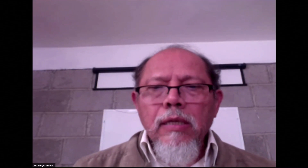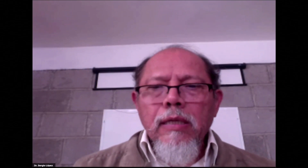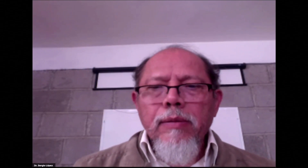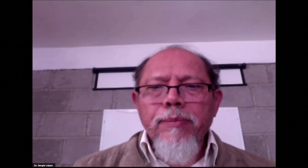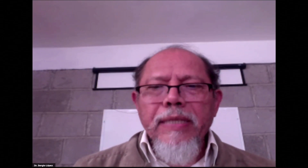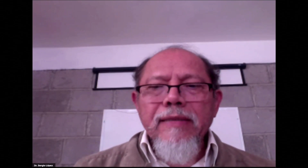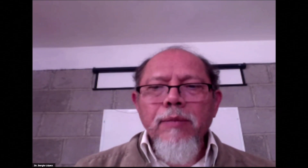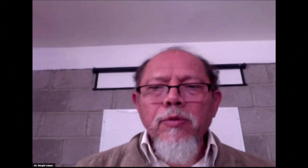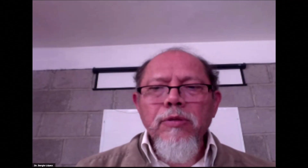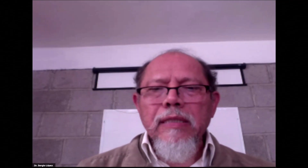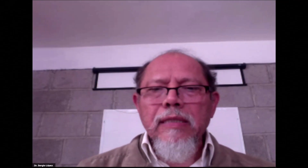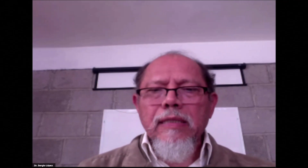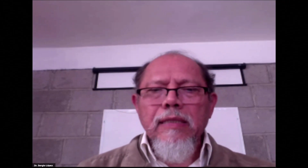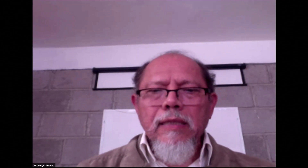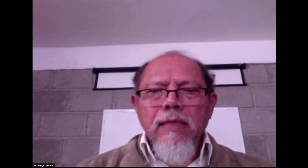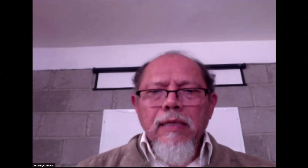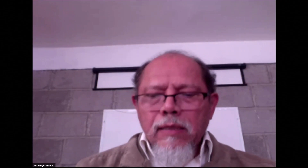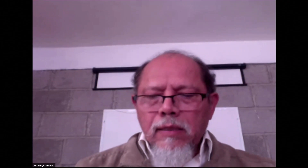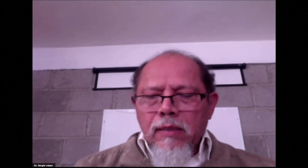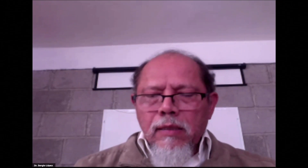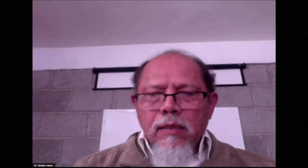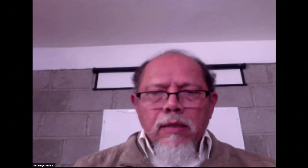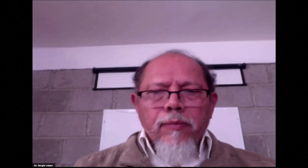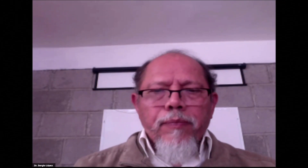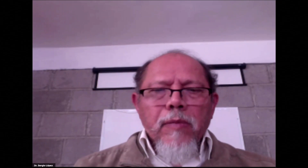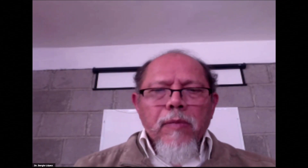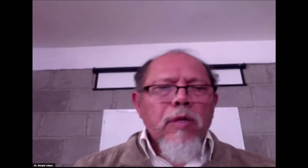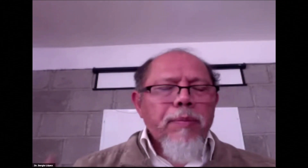example. If we think